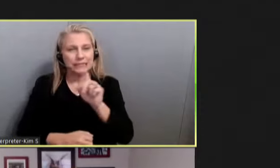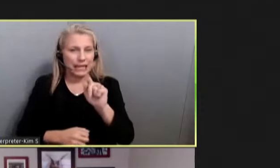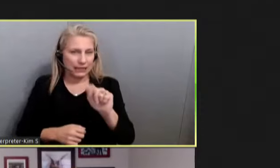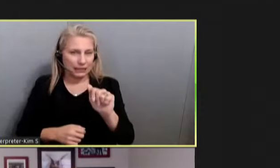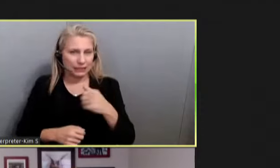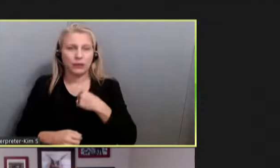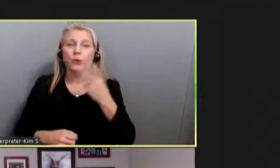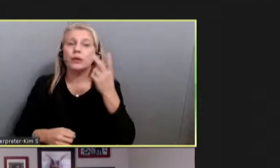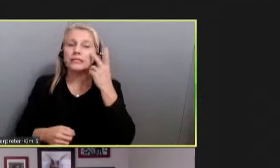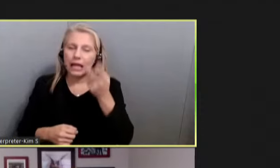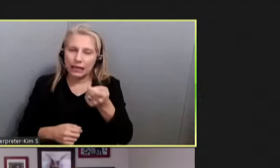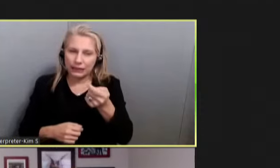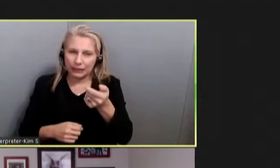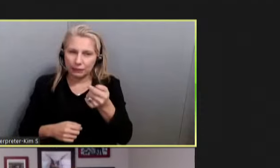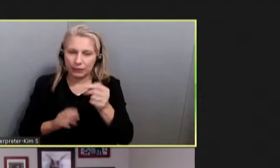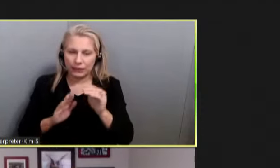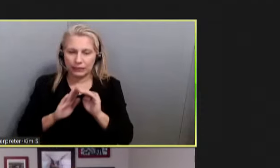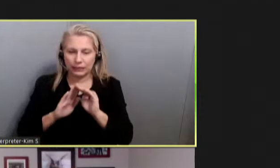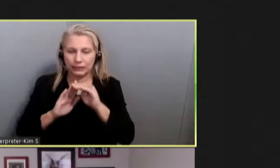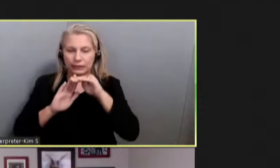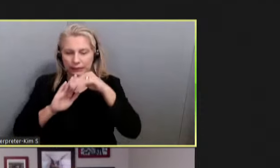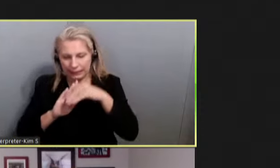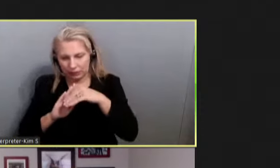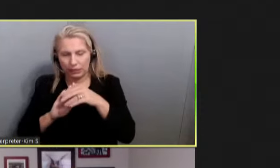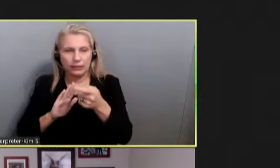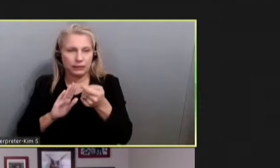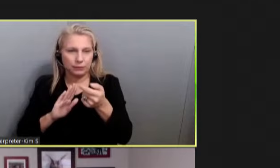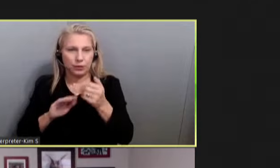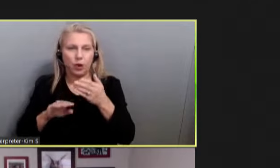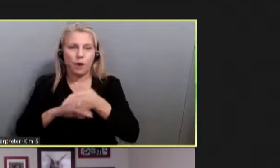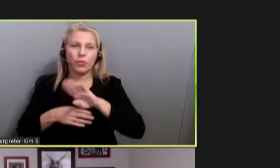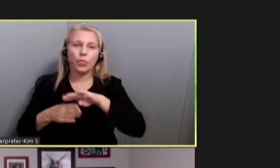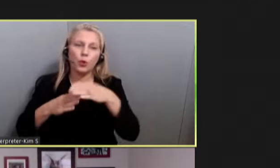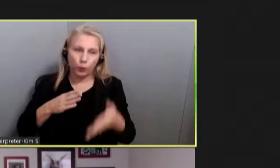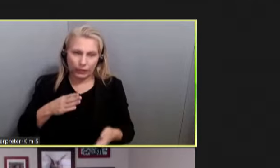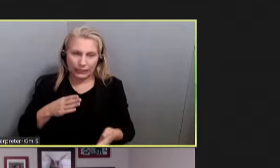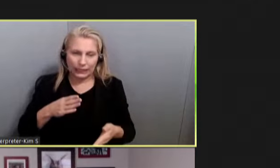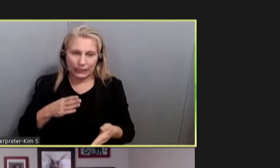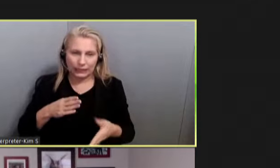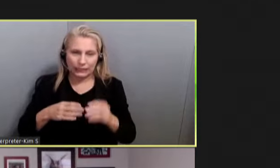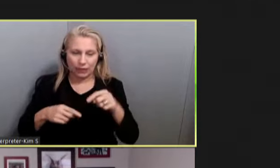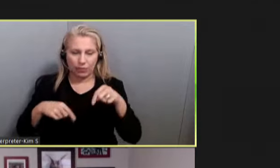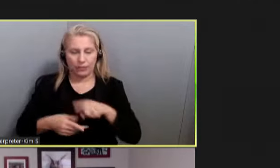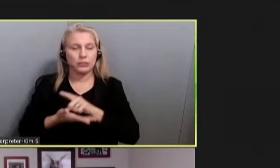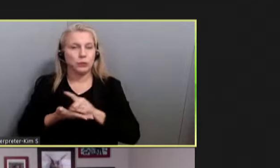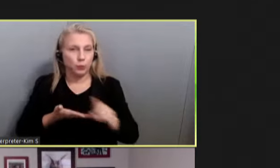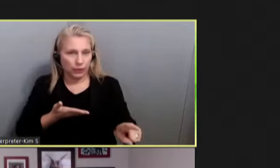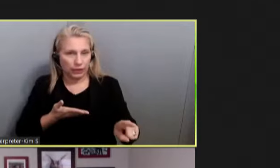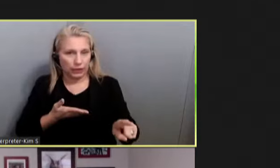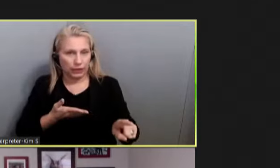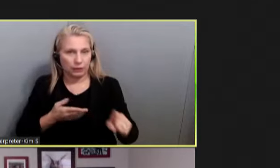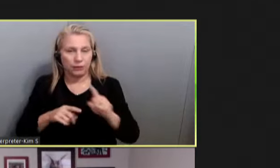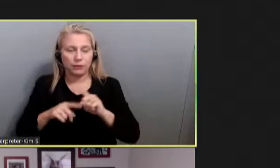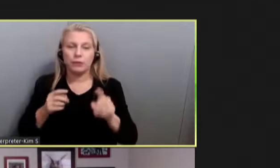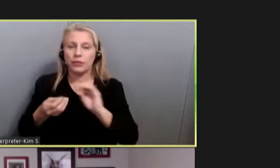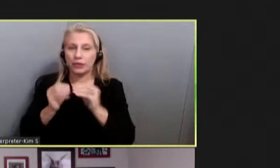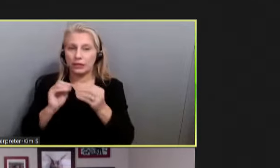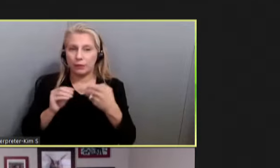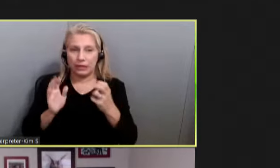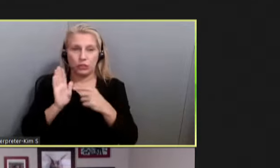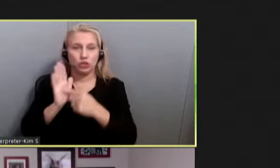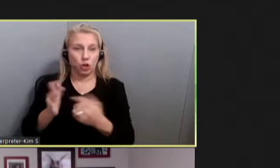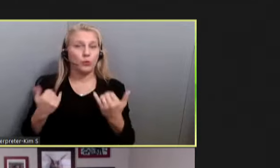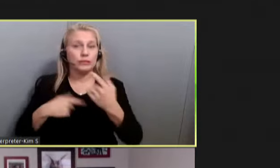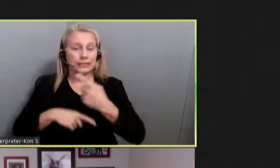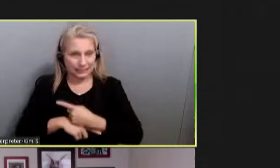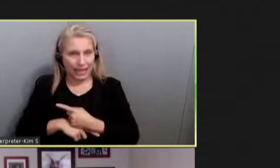actually see a little bit of a decrease in hospitalizations over the weekend and then early into this week. But the value that he showed